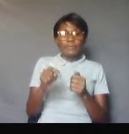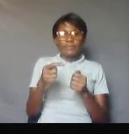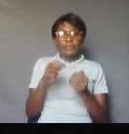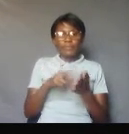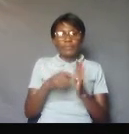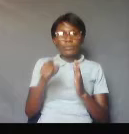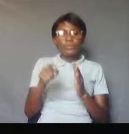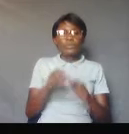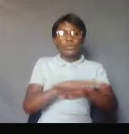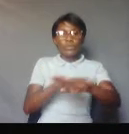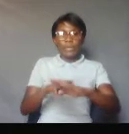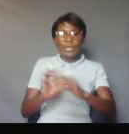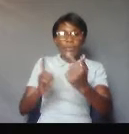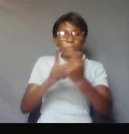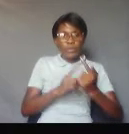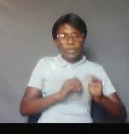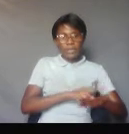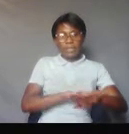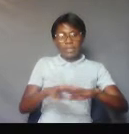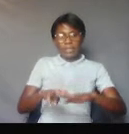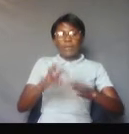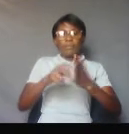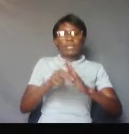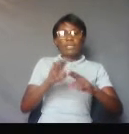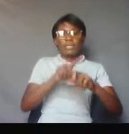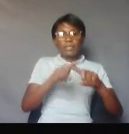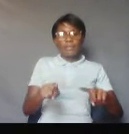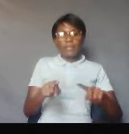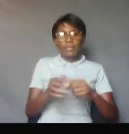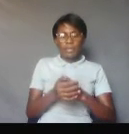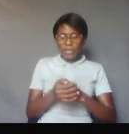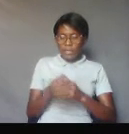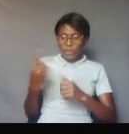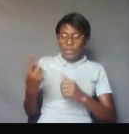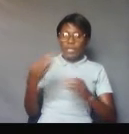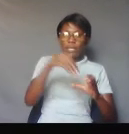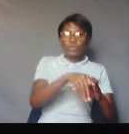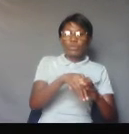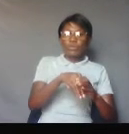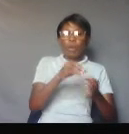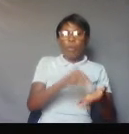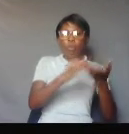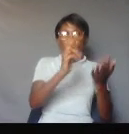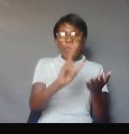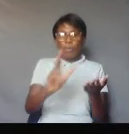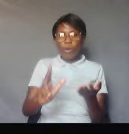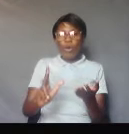those who are poor, marginalized, and disenfranchised. So, okay, that's the case. How do we do it? And I'm going to